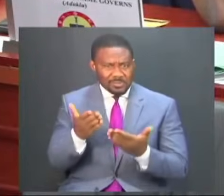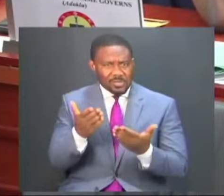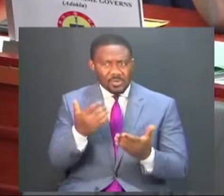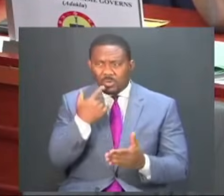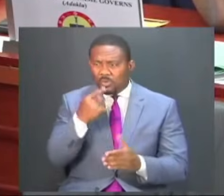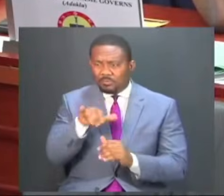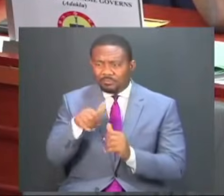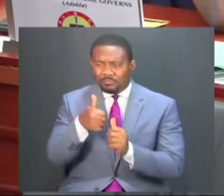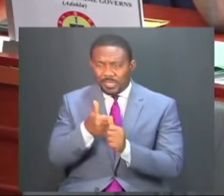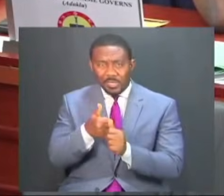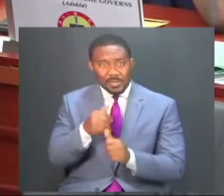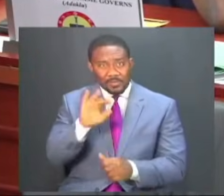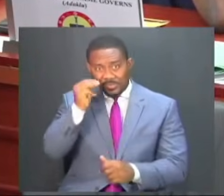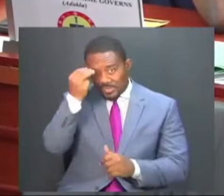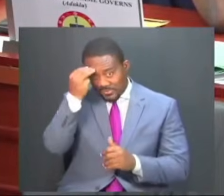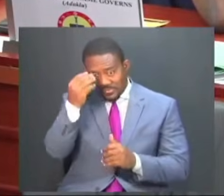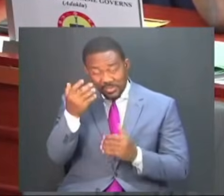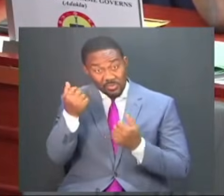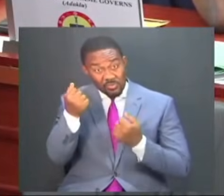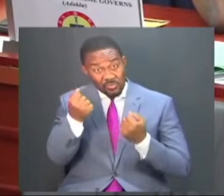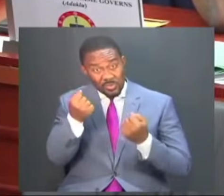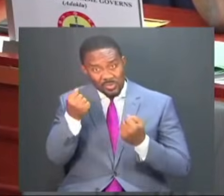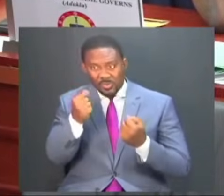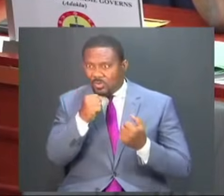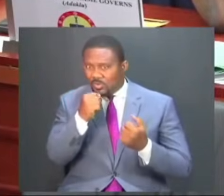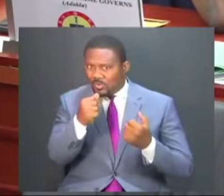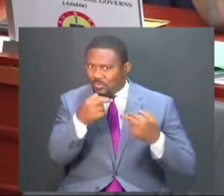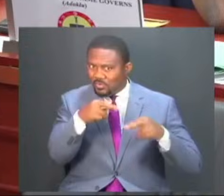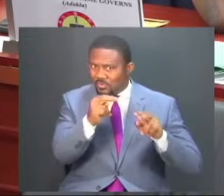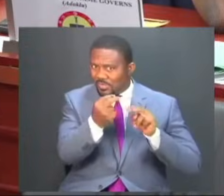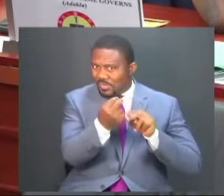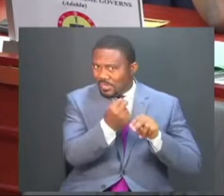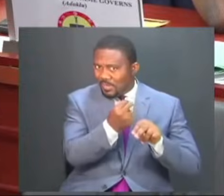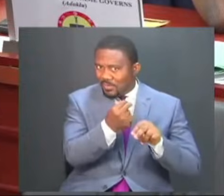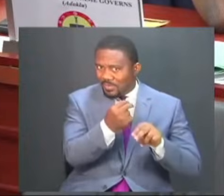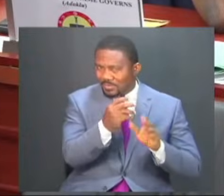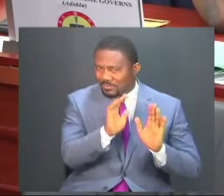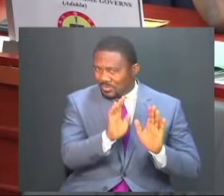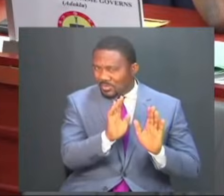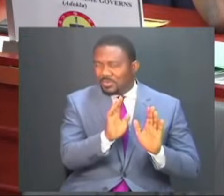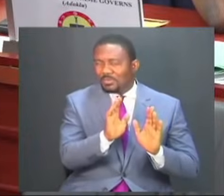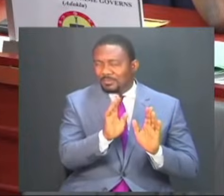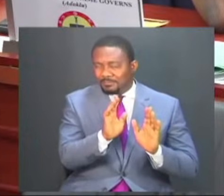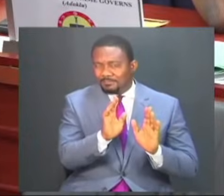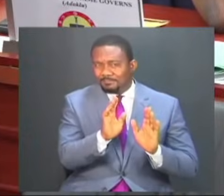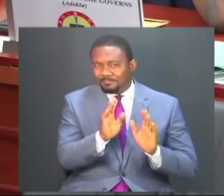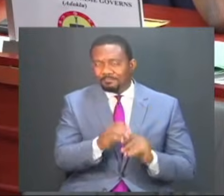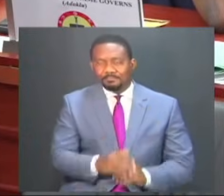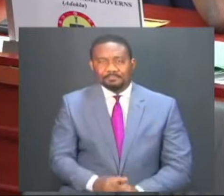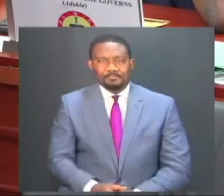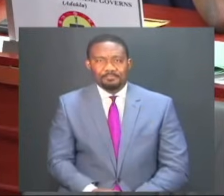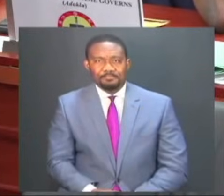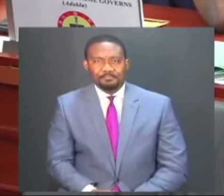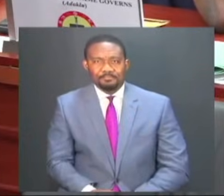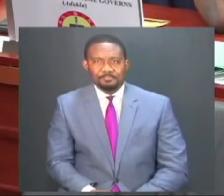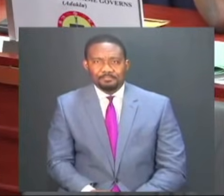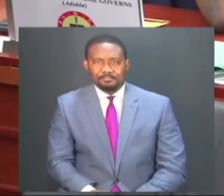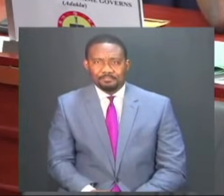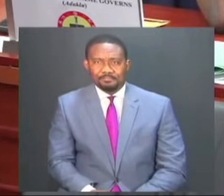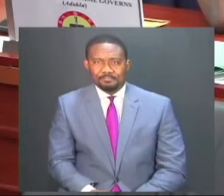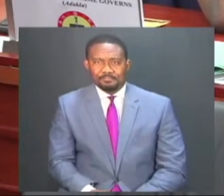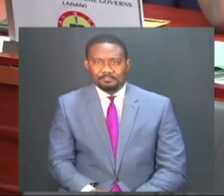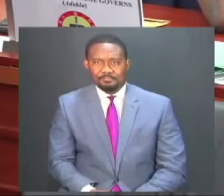Transport, not the Minister for Roads and Highways. So, Mr. Speaker, subject to that amendment